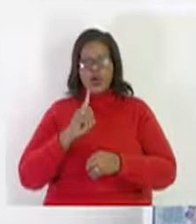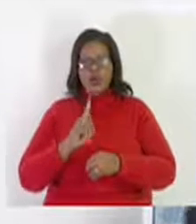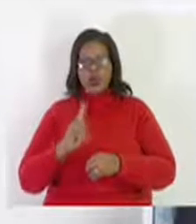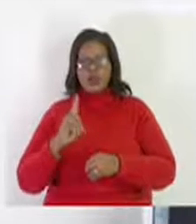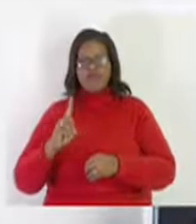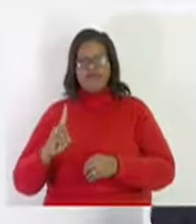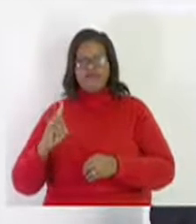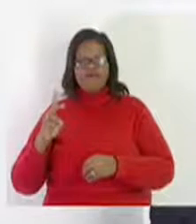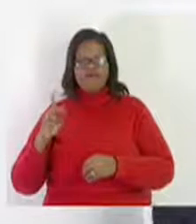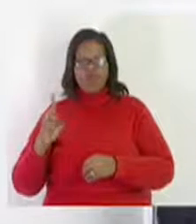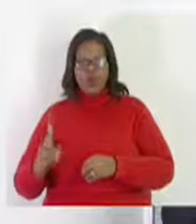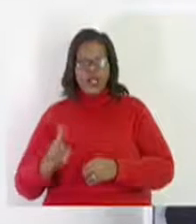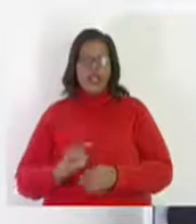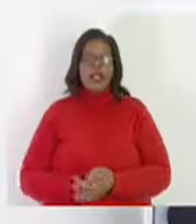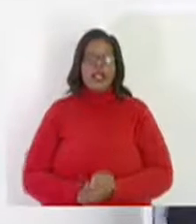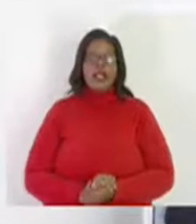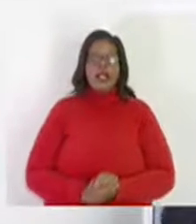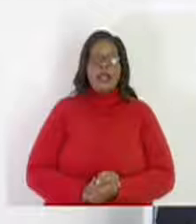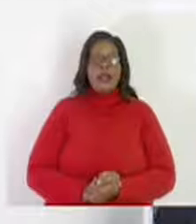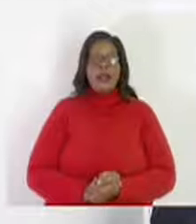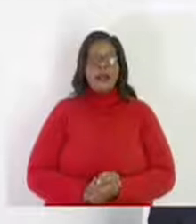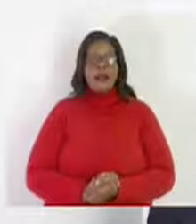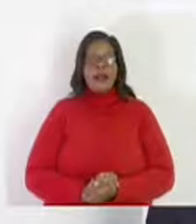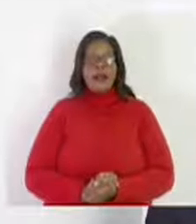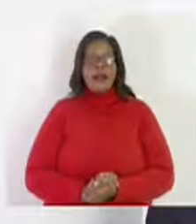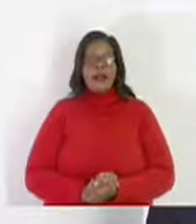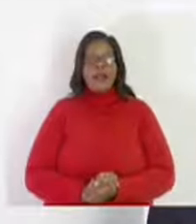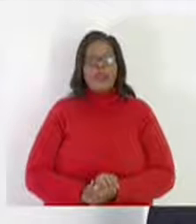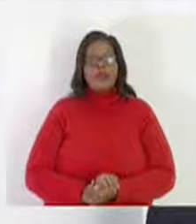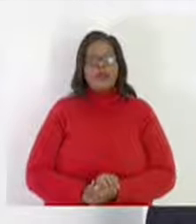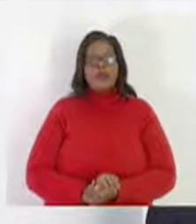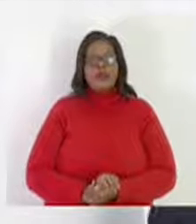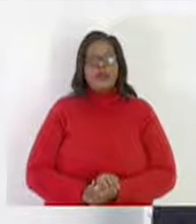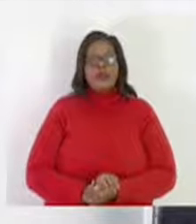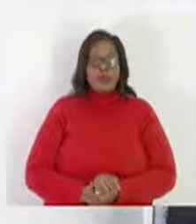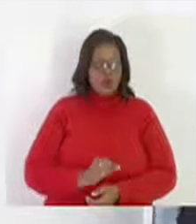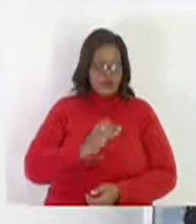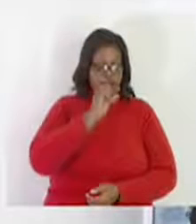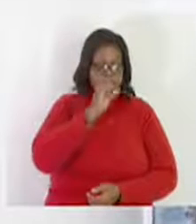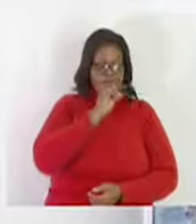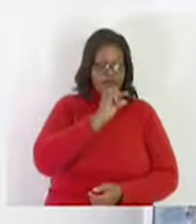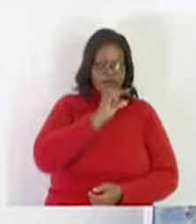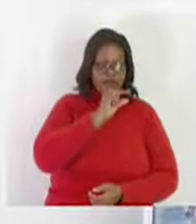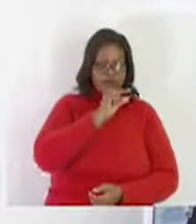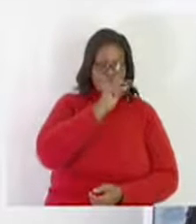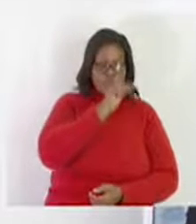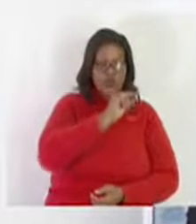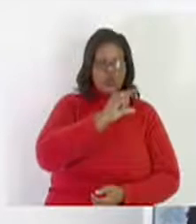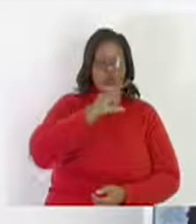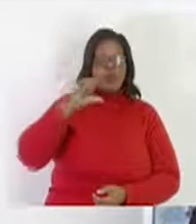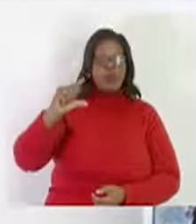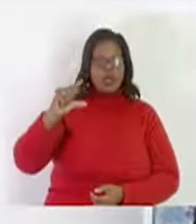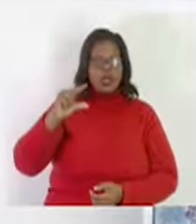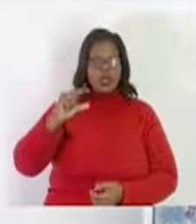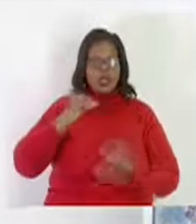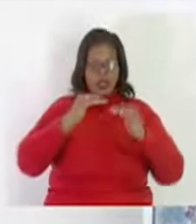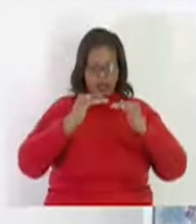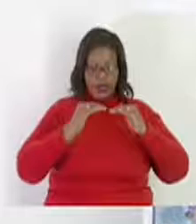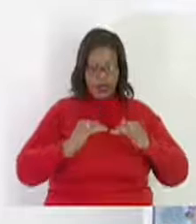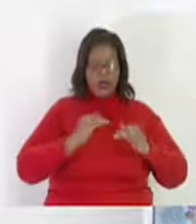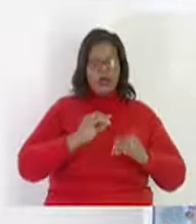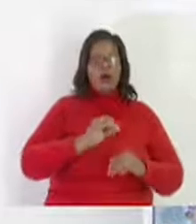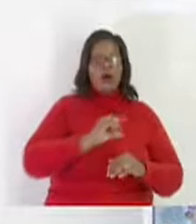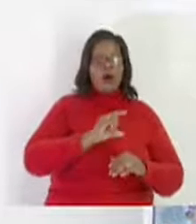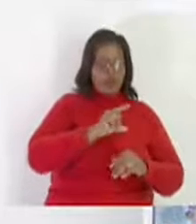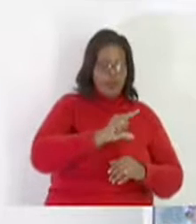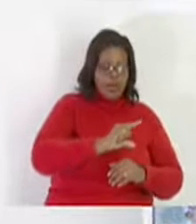10,111. So ascending order, descending order, small to big, and here is